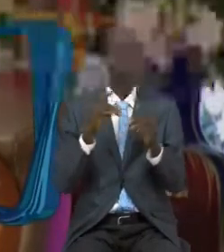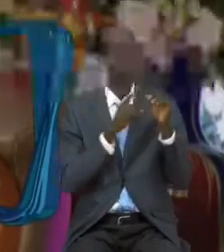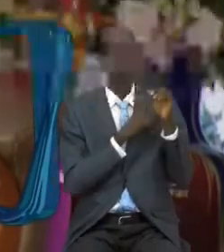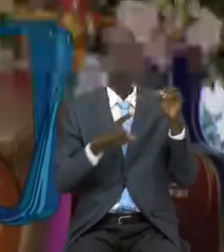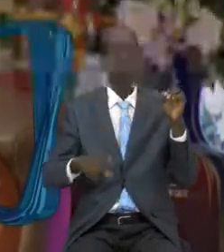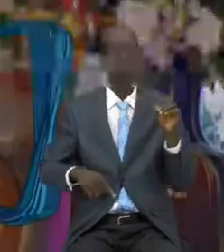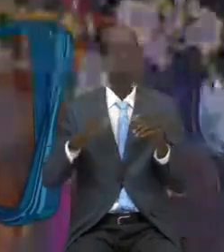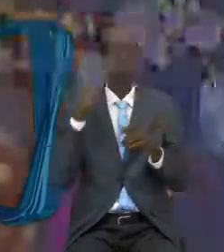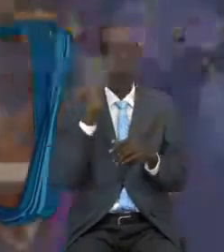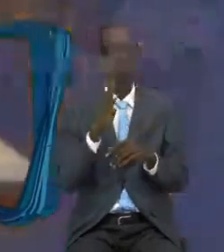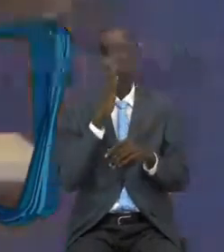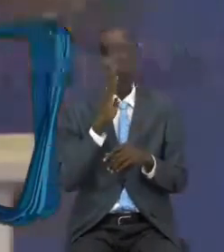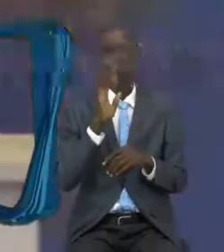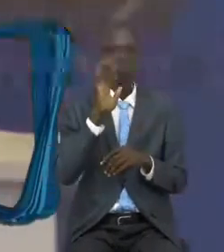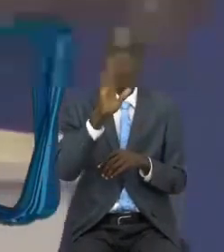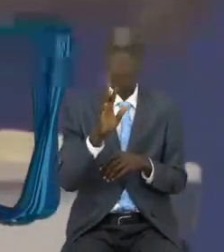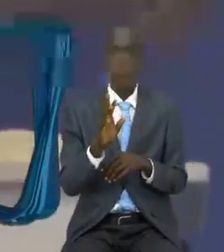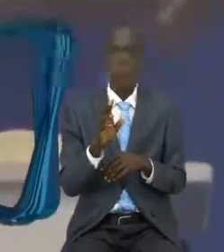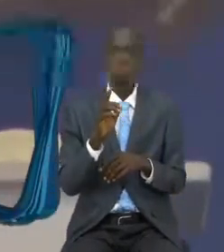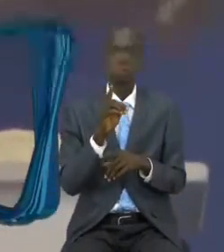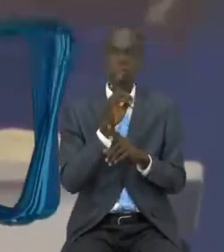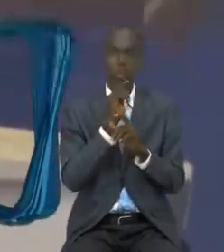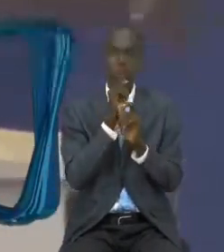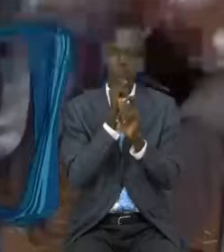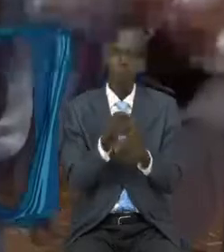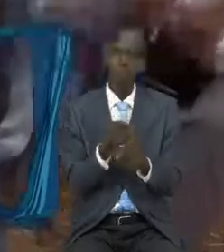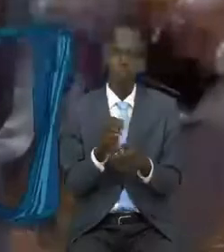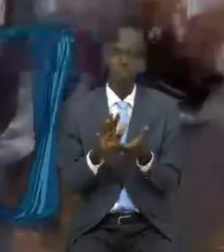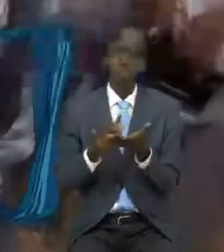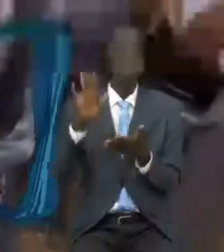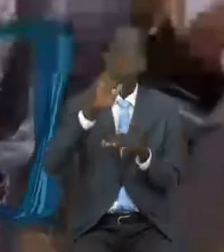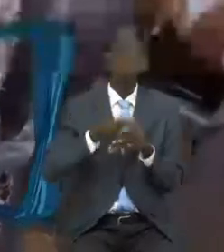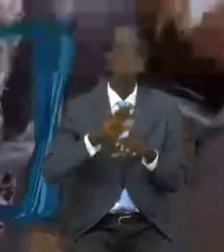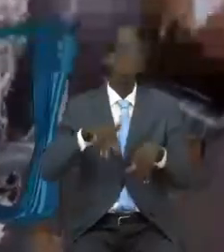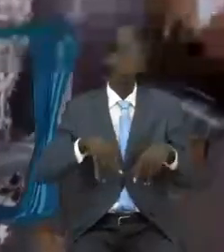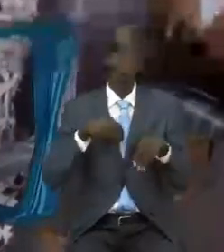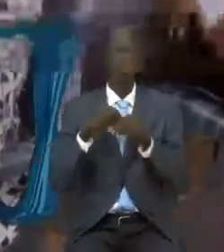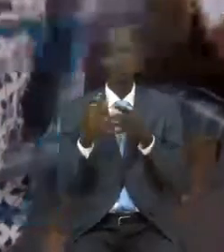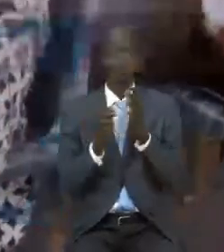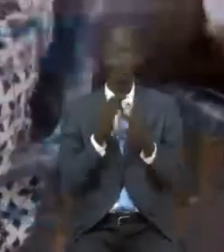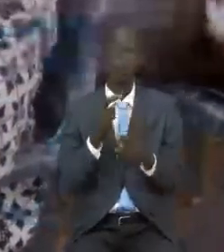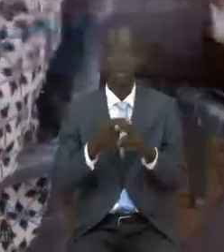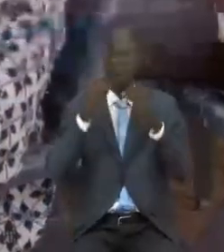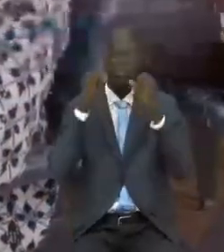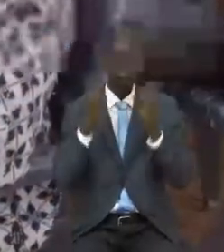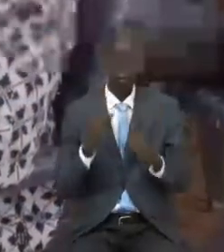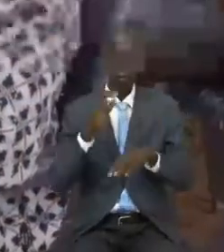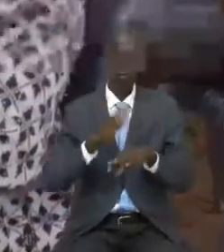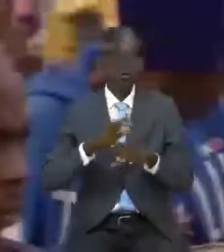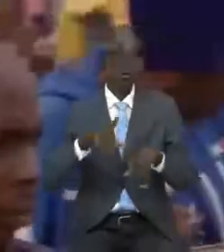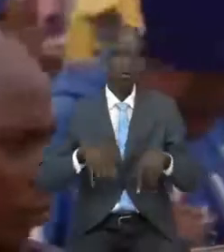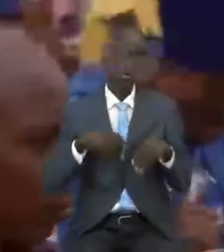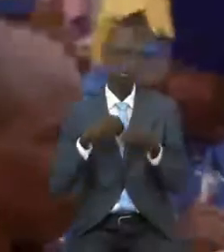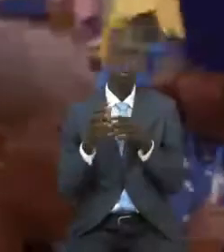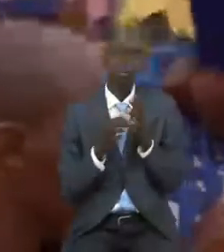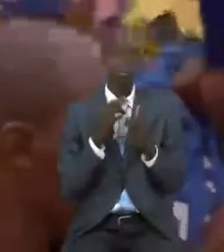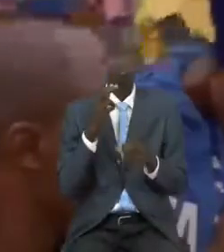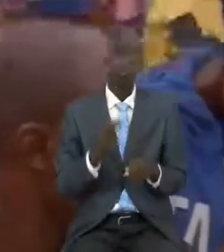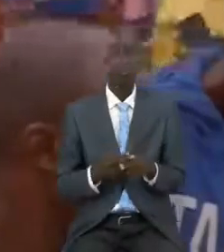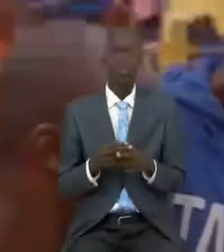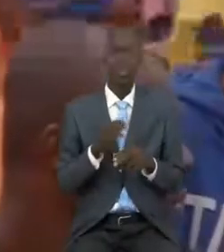be thy reward. Glory upon your life. Power upon your life.